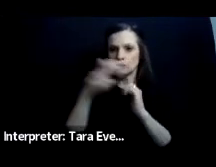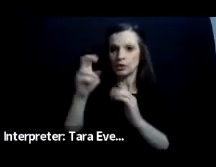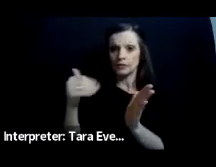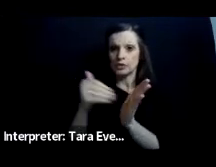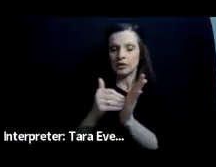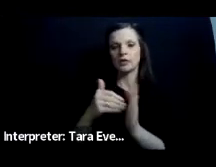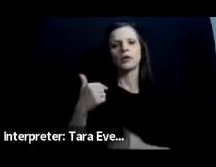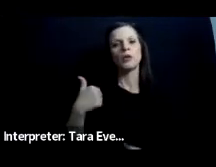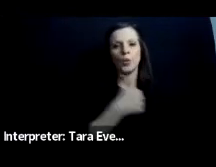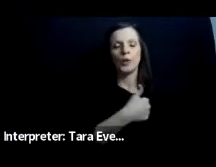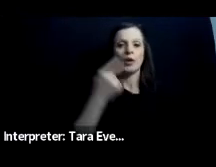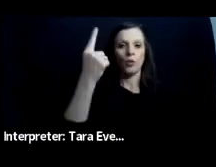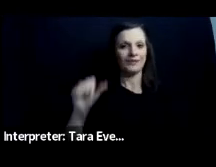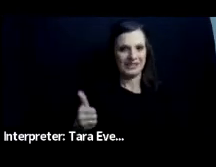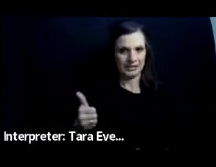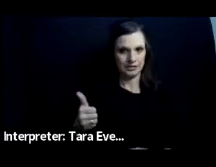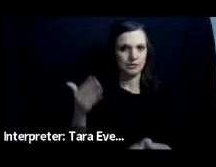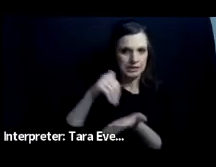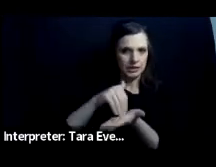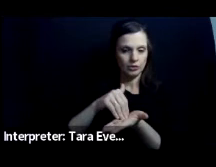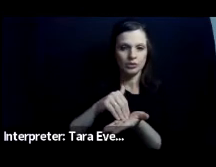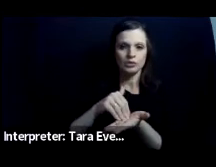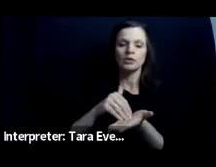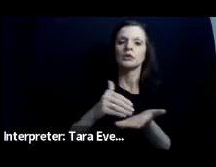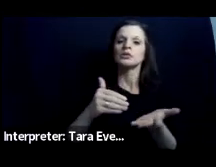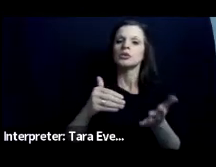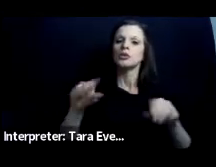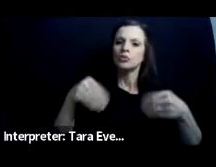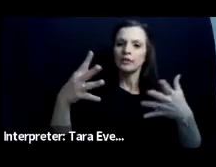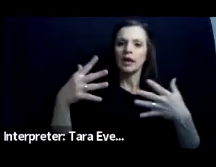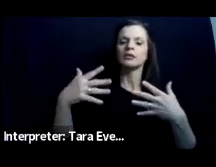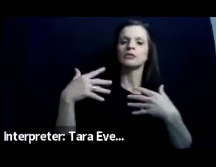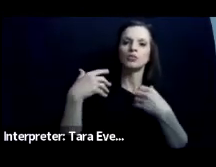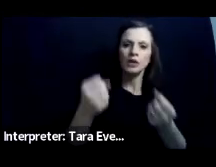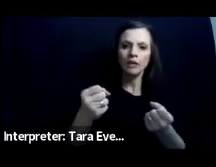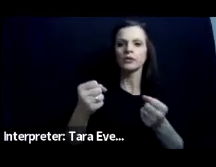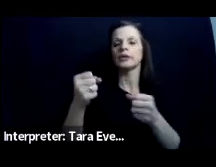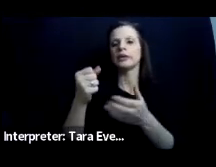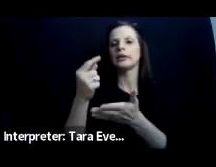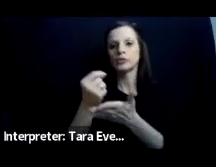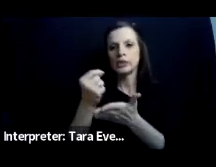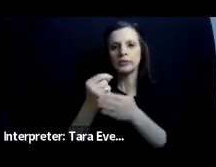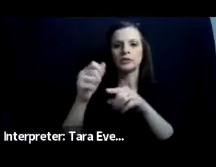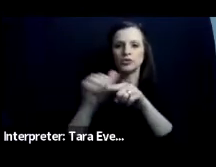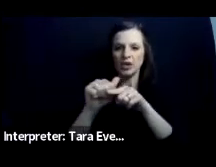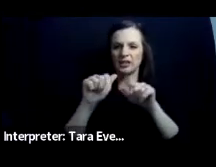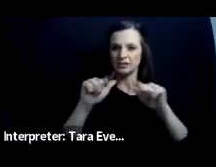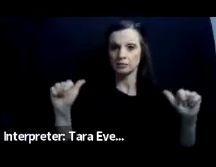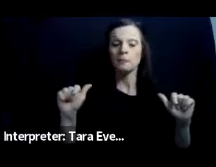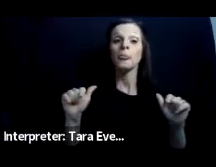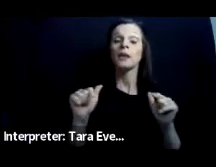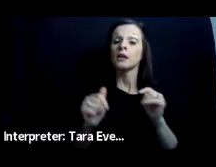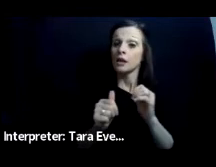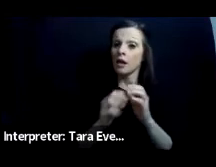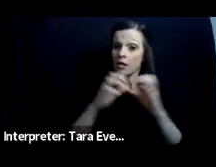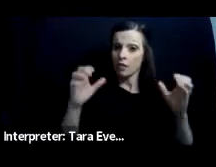that SAMHSA funds to do recovery and treatment trainings, and a big part of what we do is